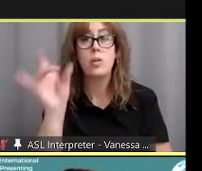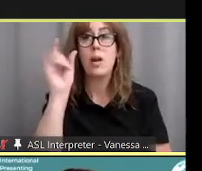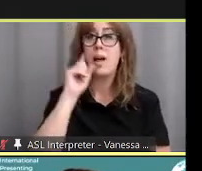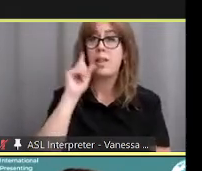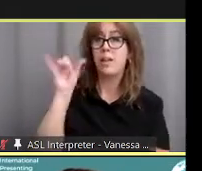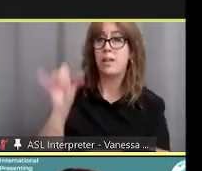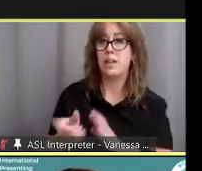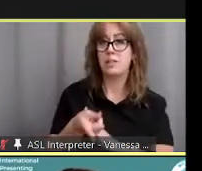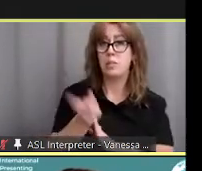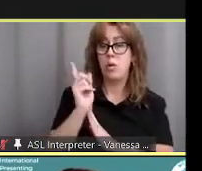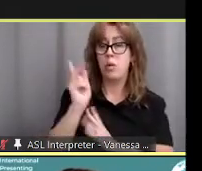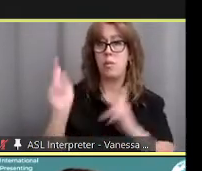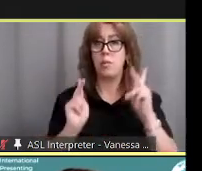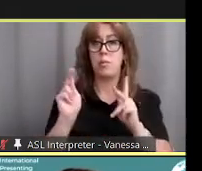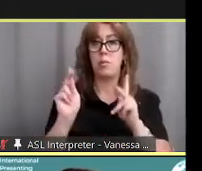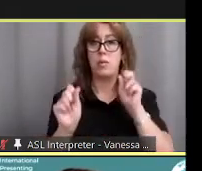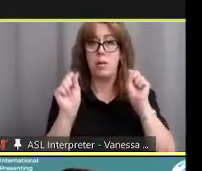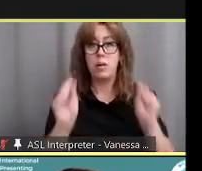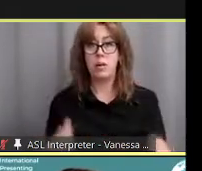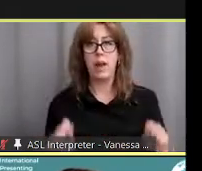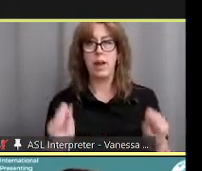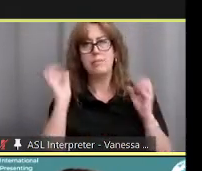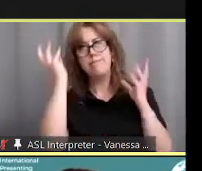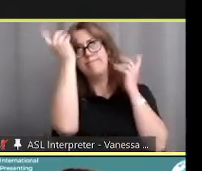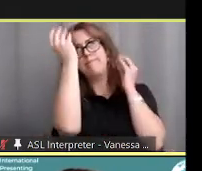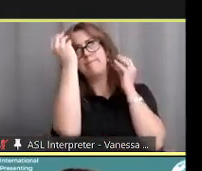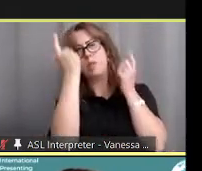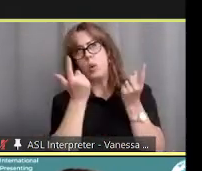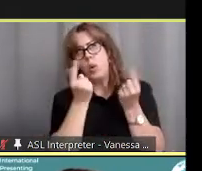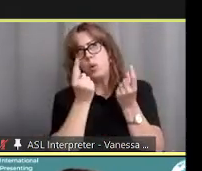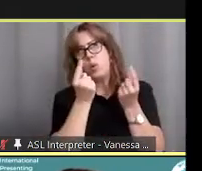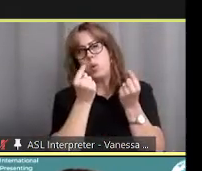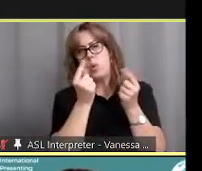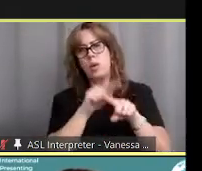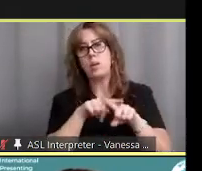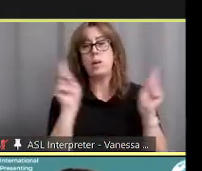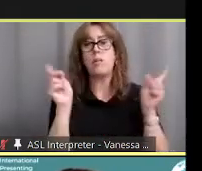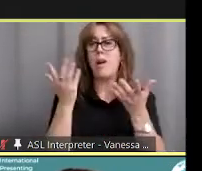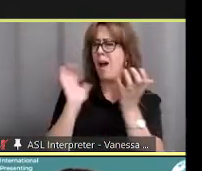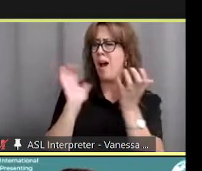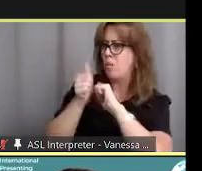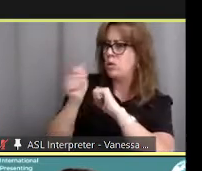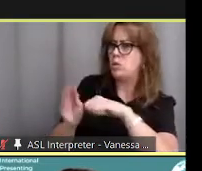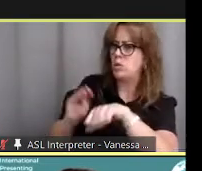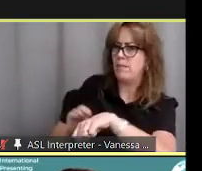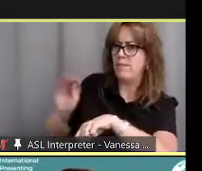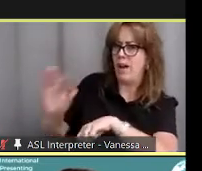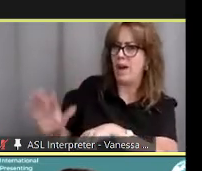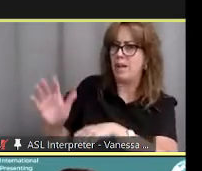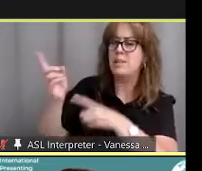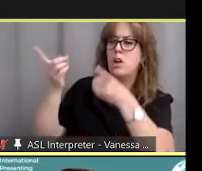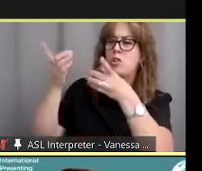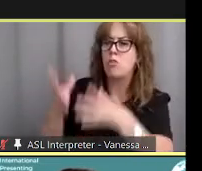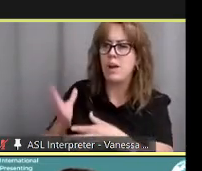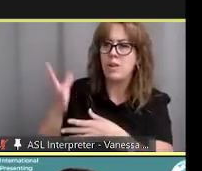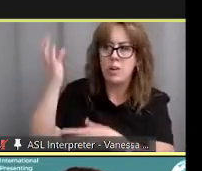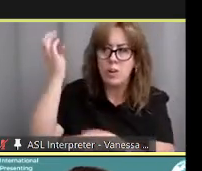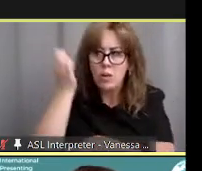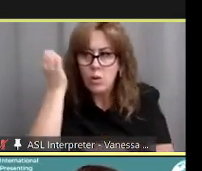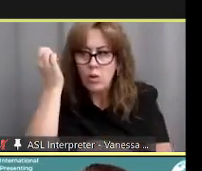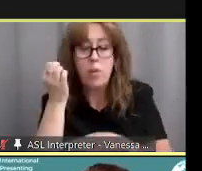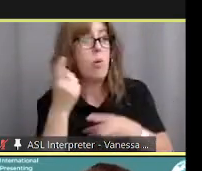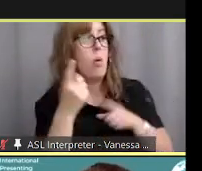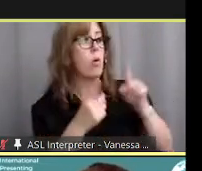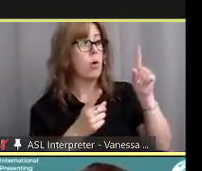to do things differently. And what would you advise a festival director in Europe or in the States to do differently?